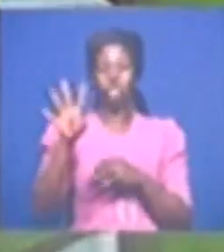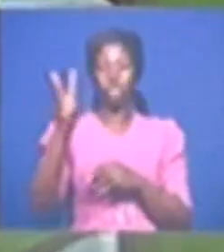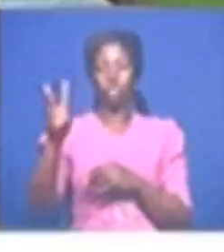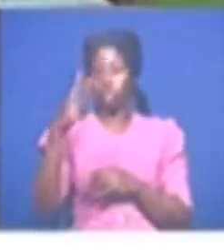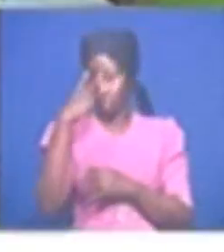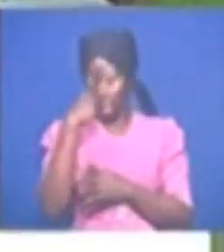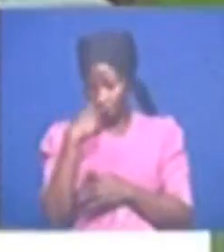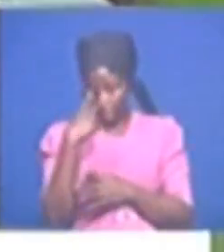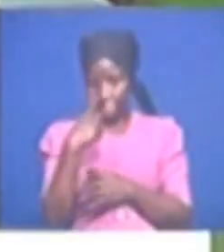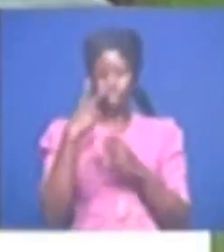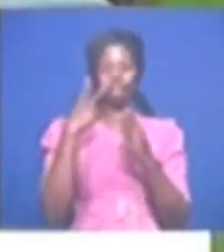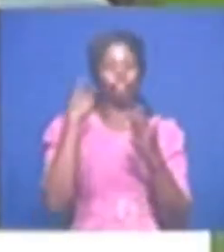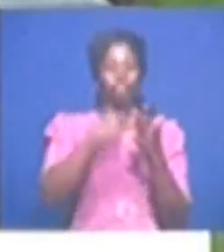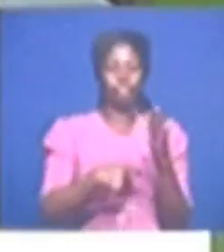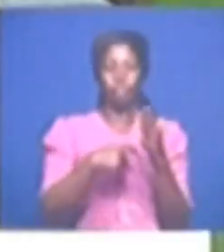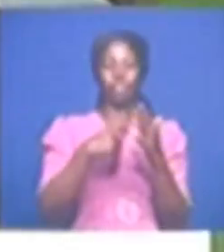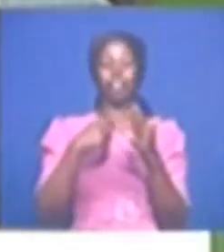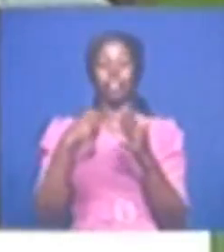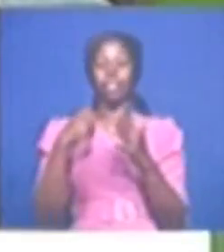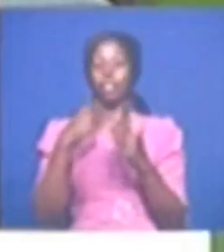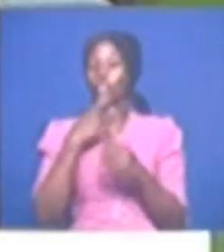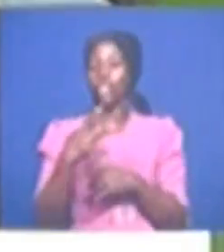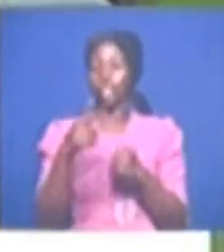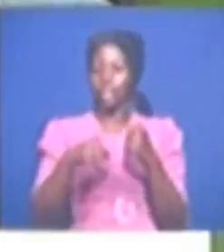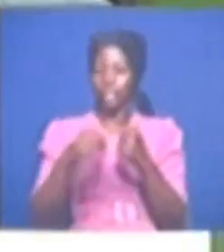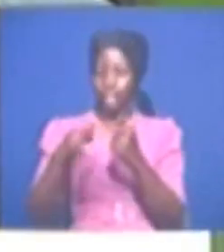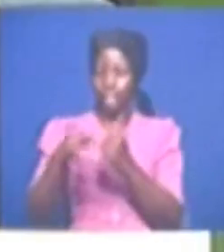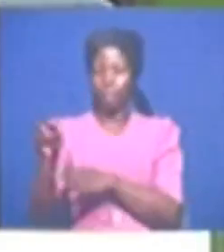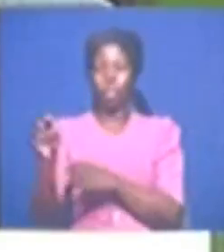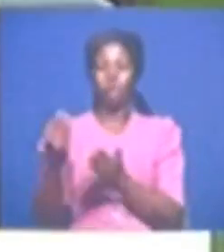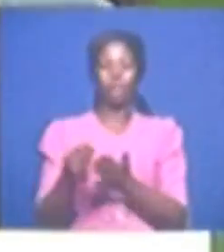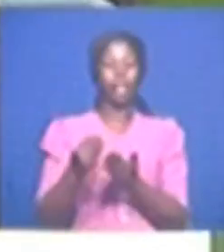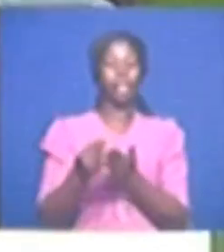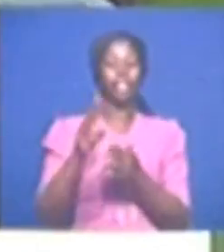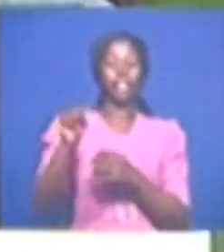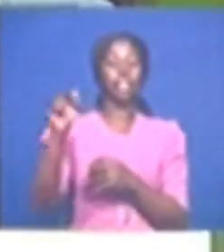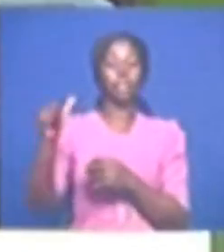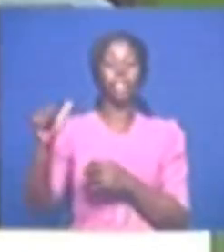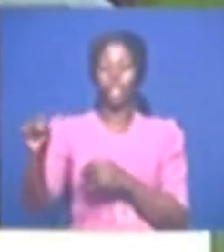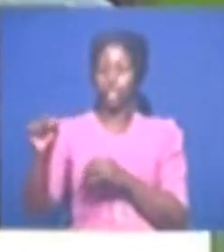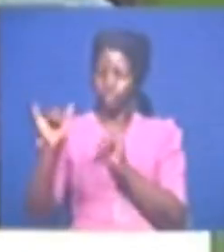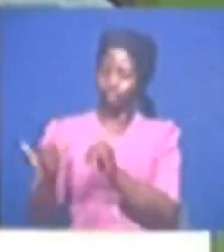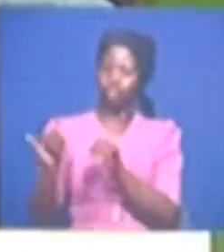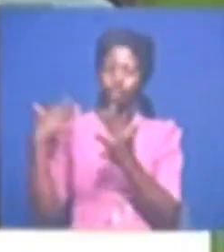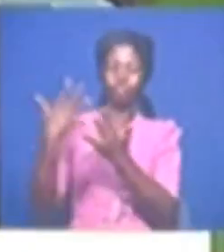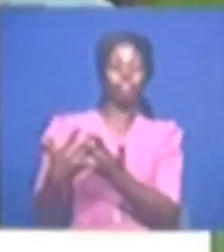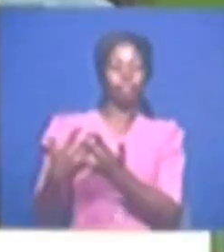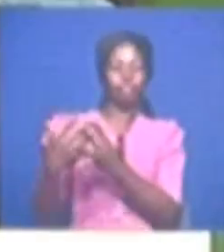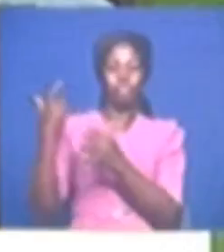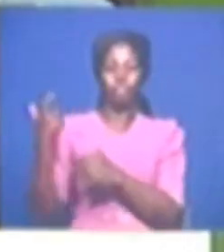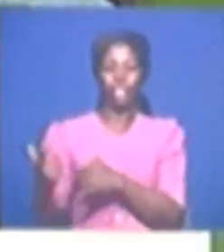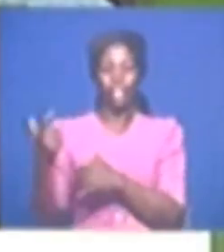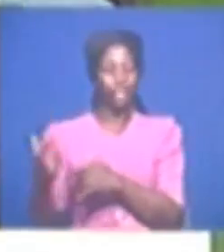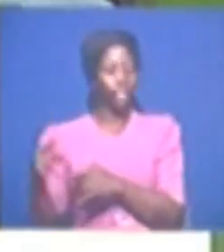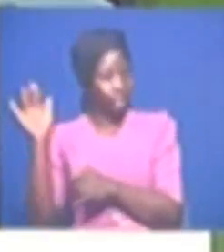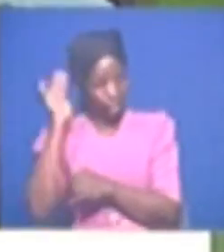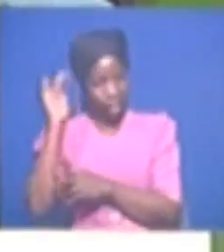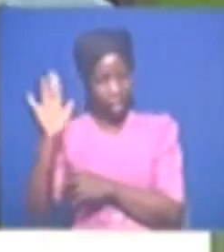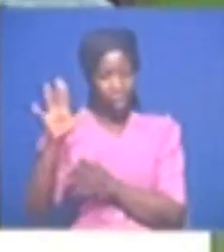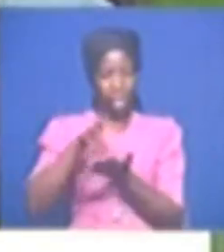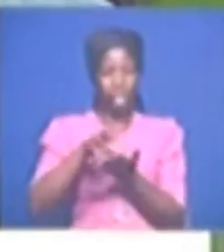of 468 million shillings at the National Youth Service will remain in remand pending the hearing of their case.